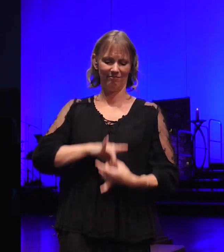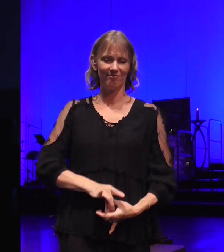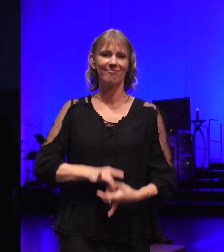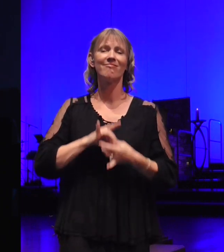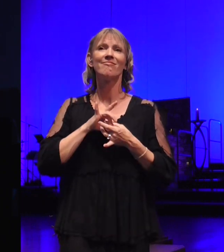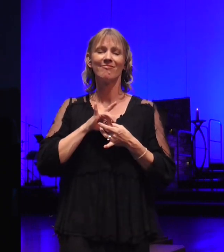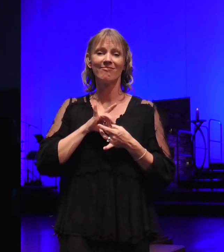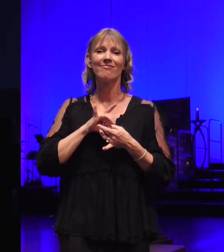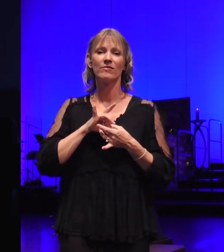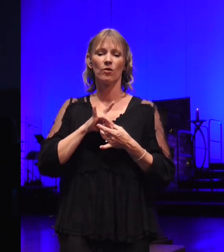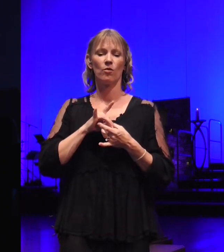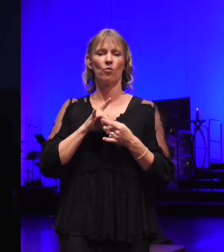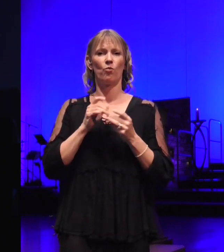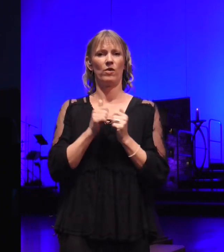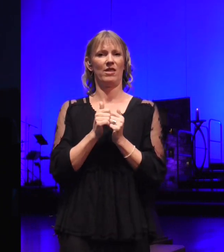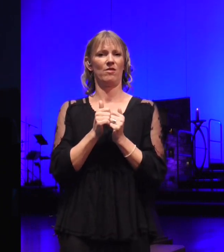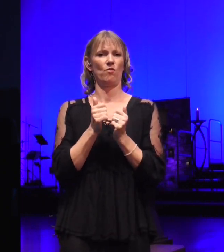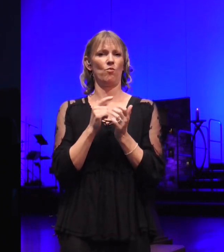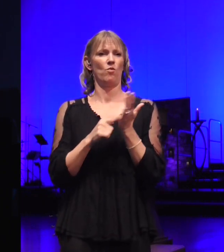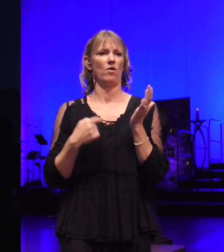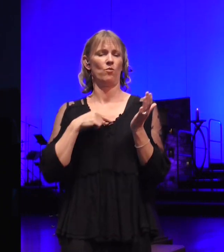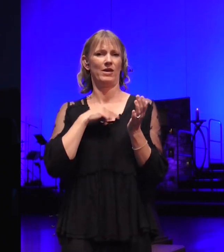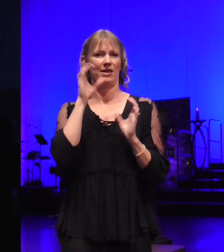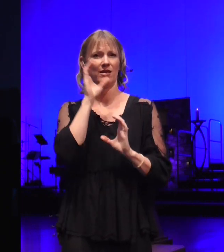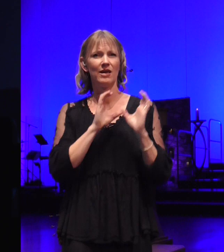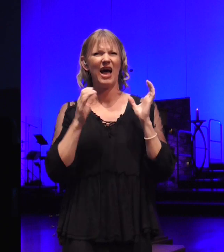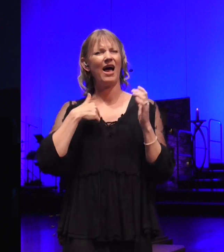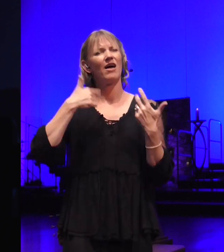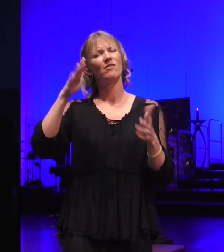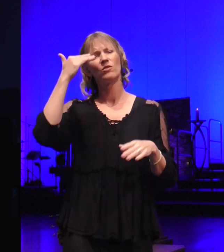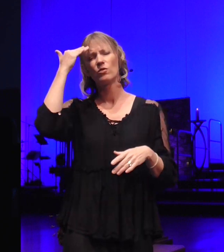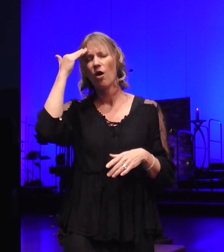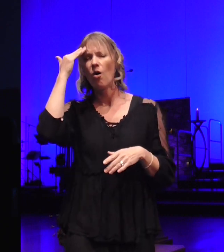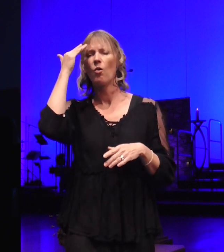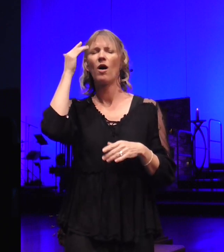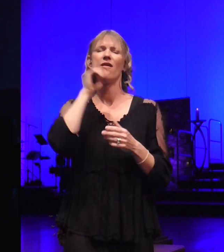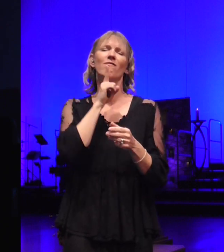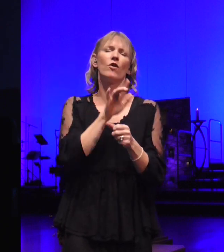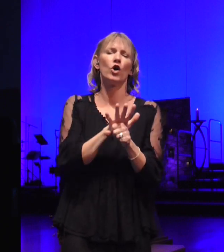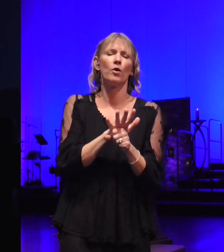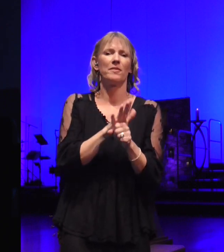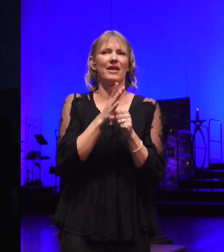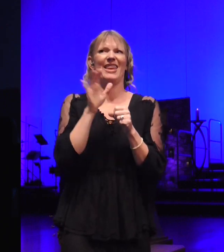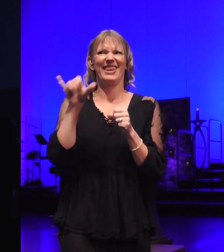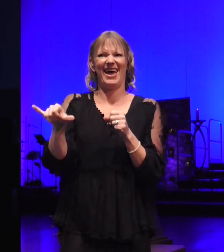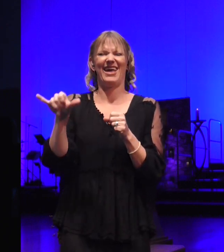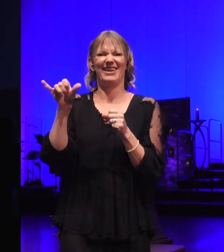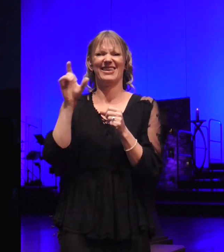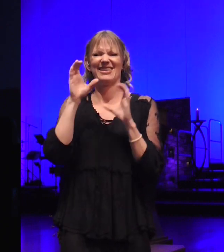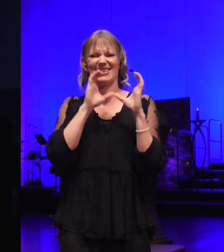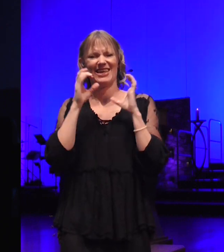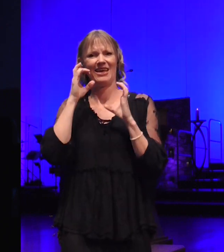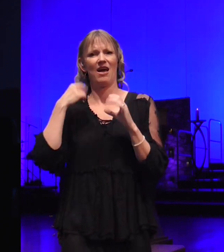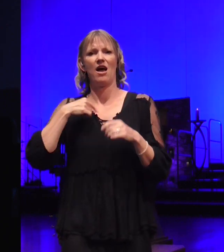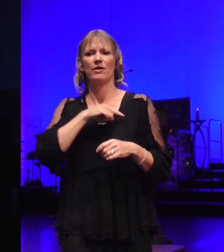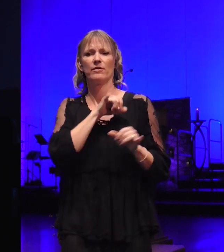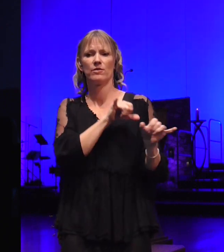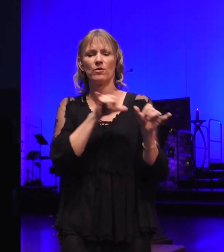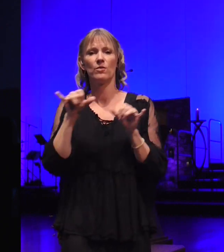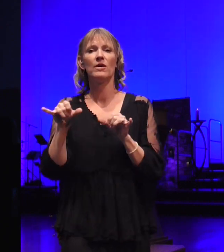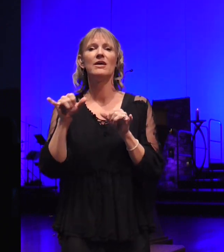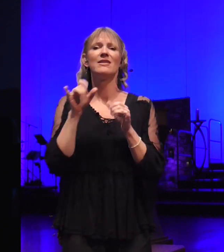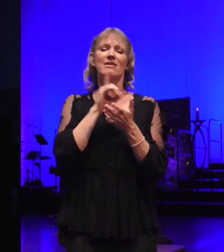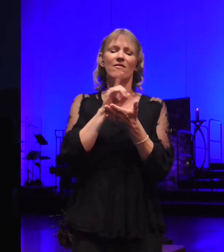with that which we seek. For I know and affirm it is seeking us as well. That divine partnership of inner